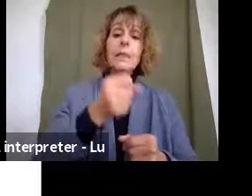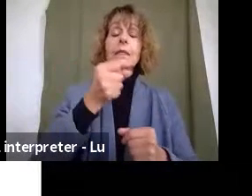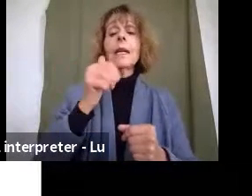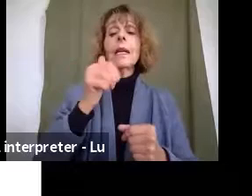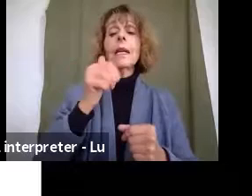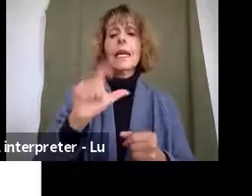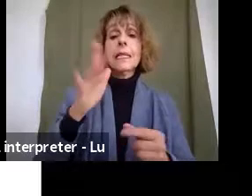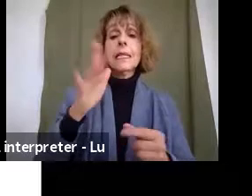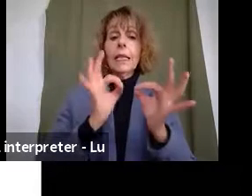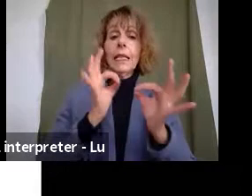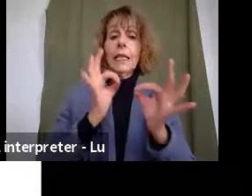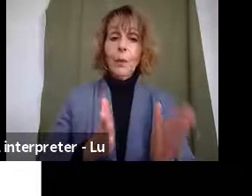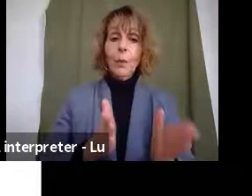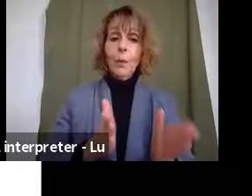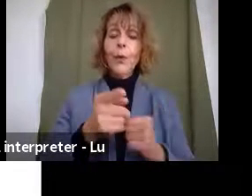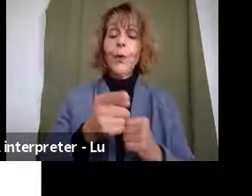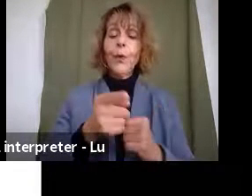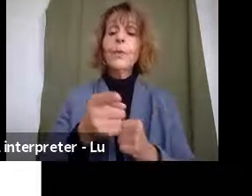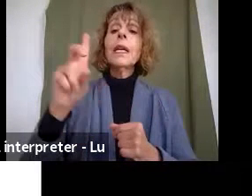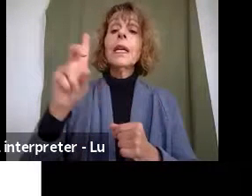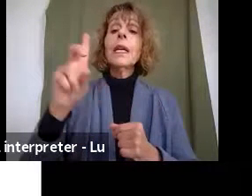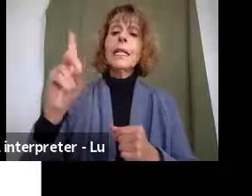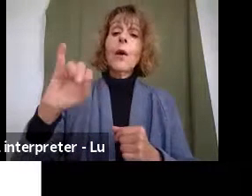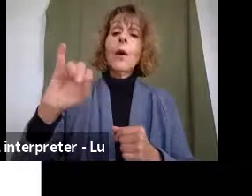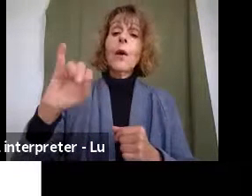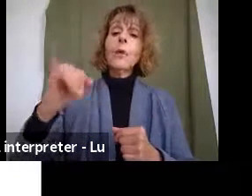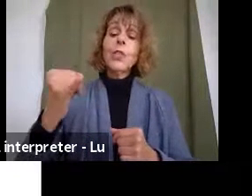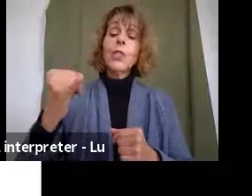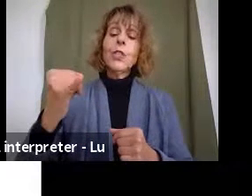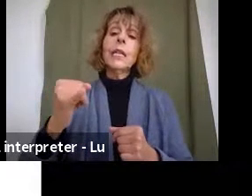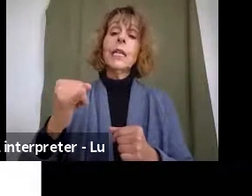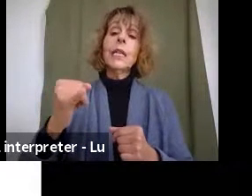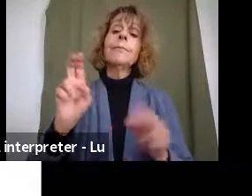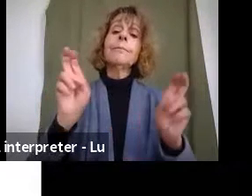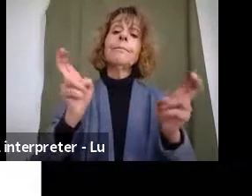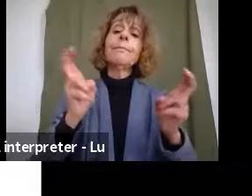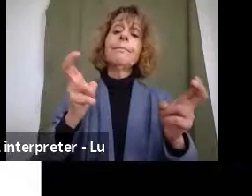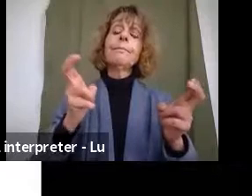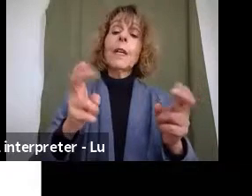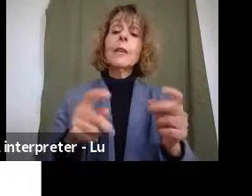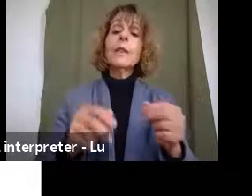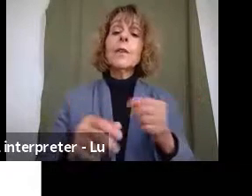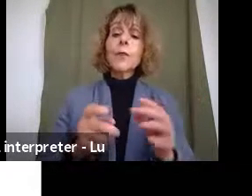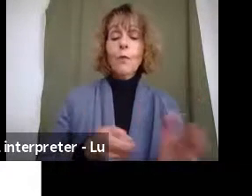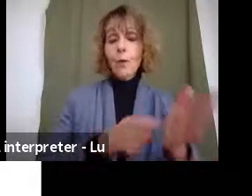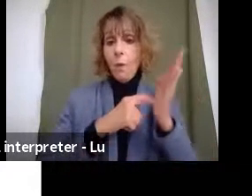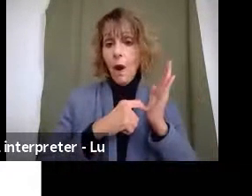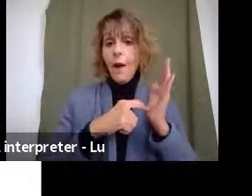Stacy went over some of the places where it might be more appropriate to have a sign